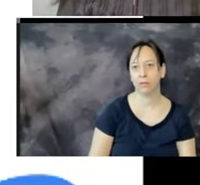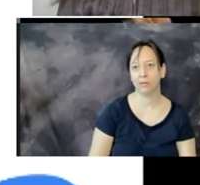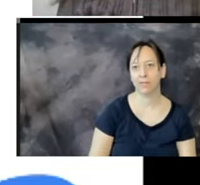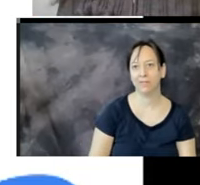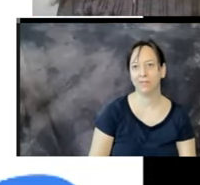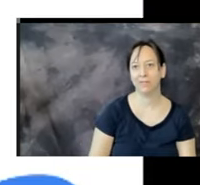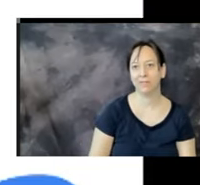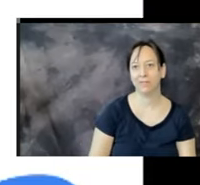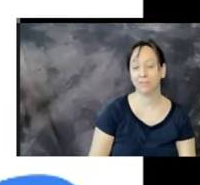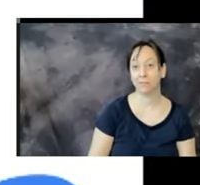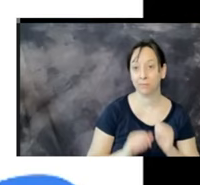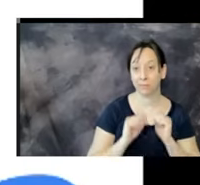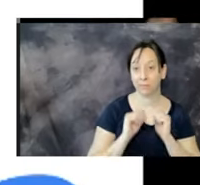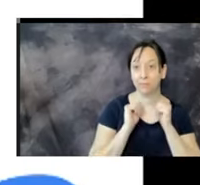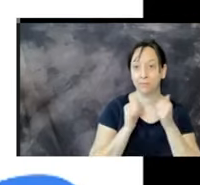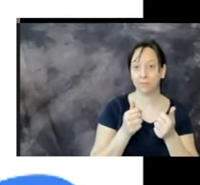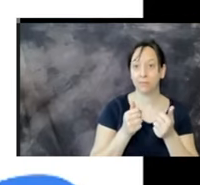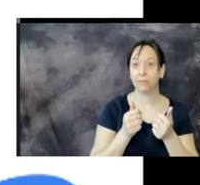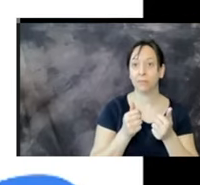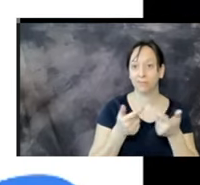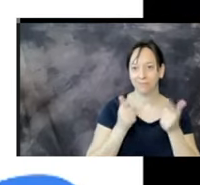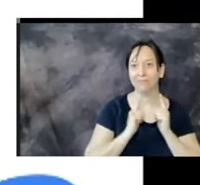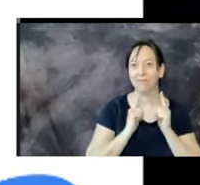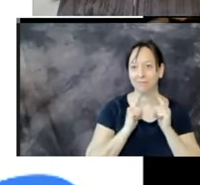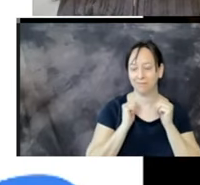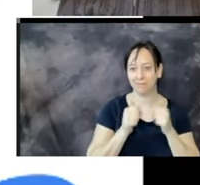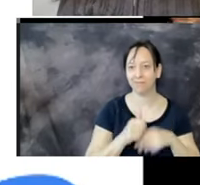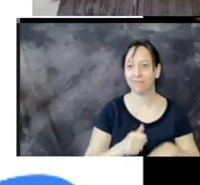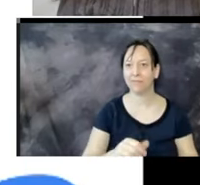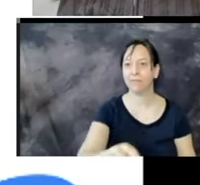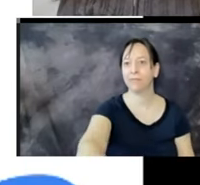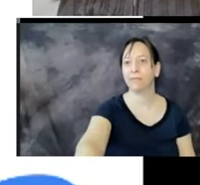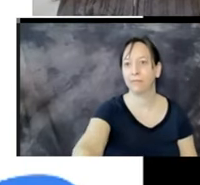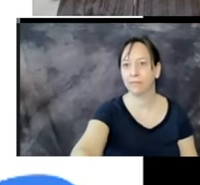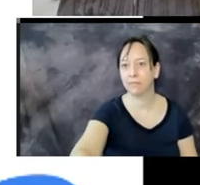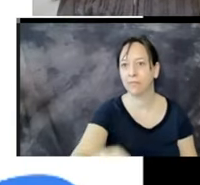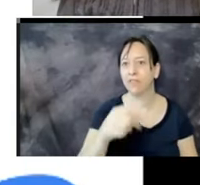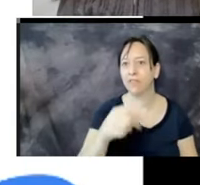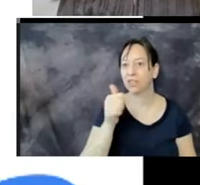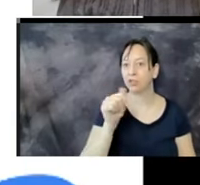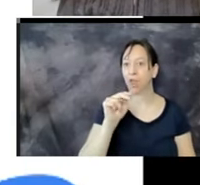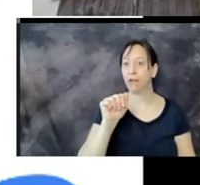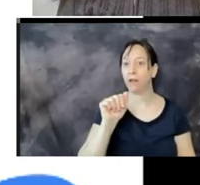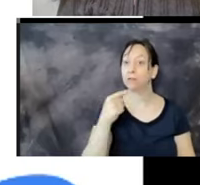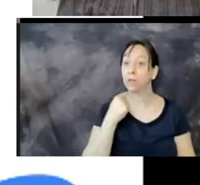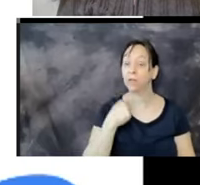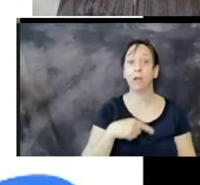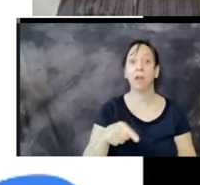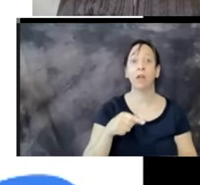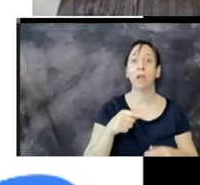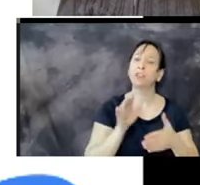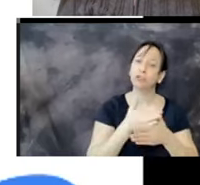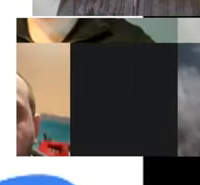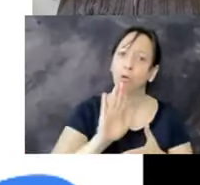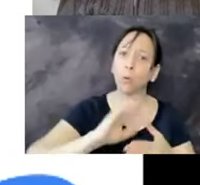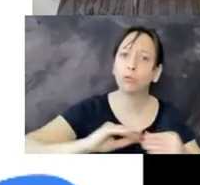something? And also share your story, because everyone has a story and it's important to have